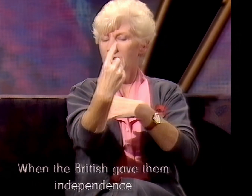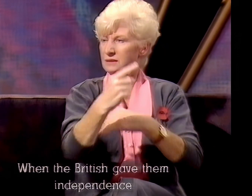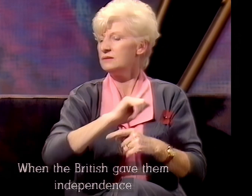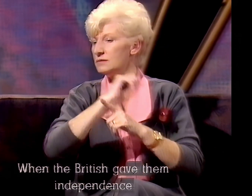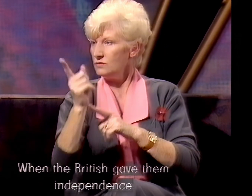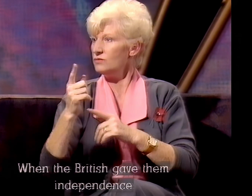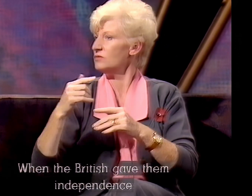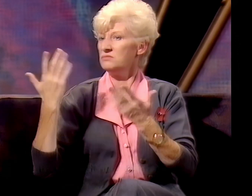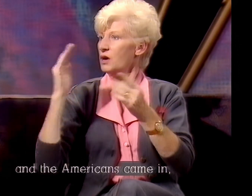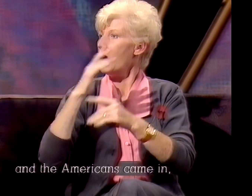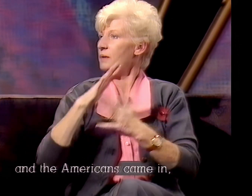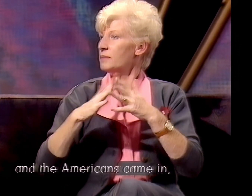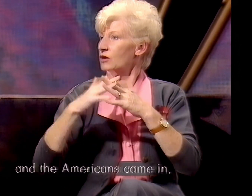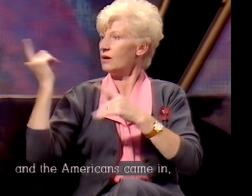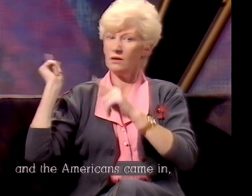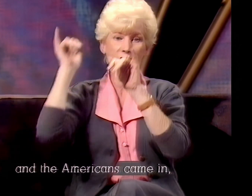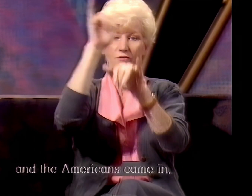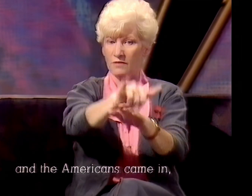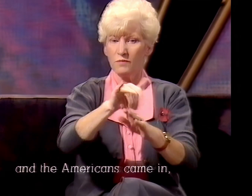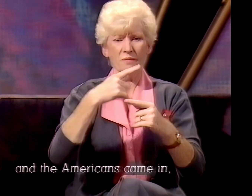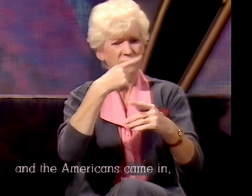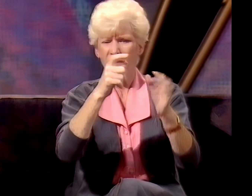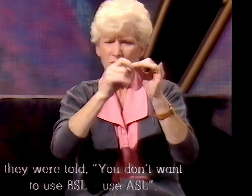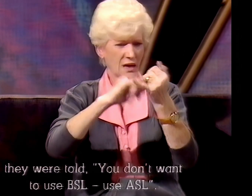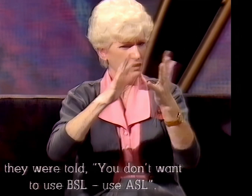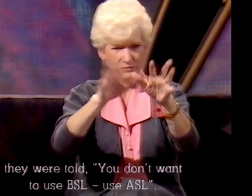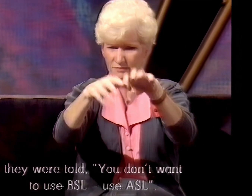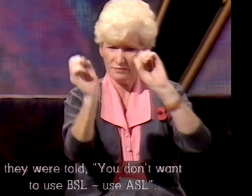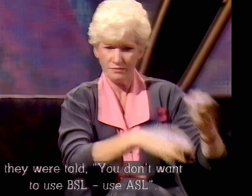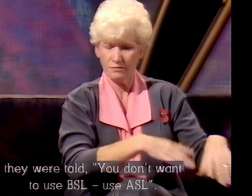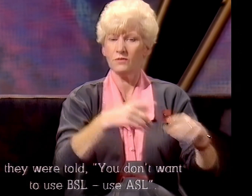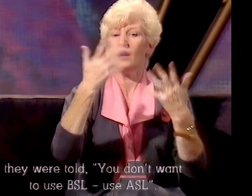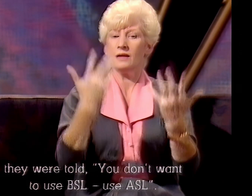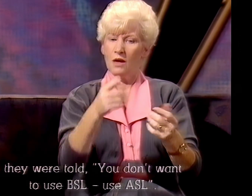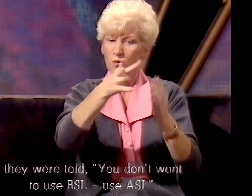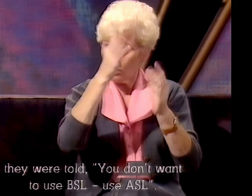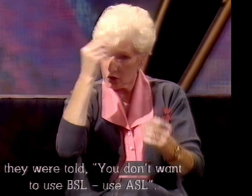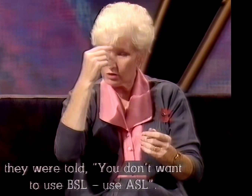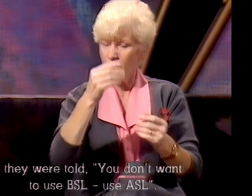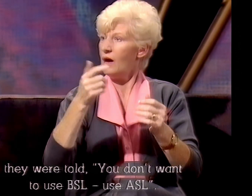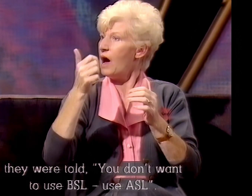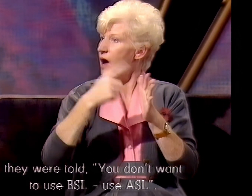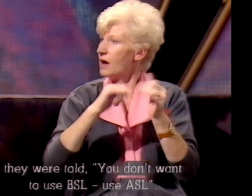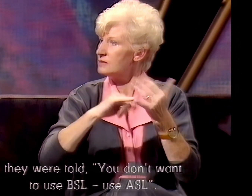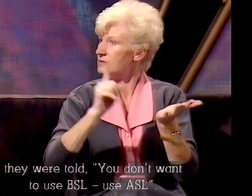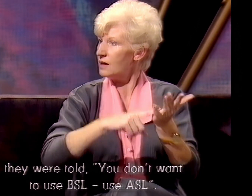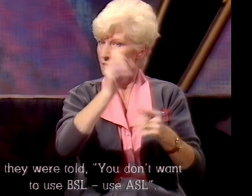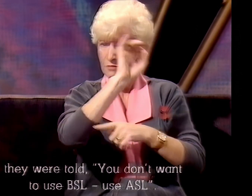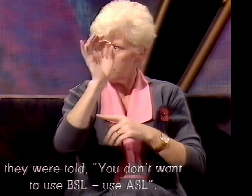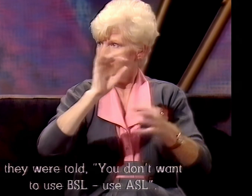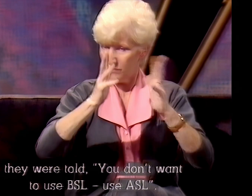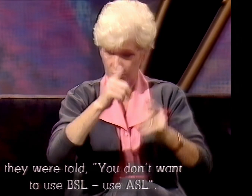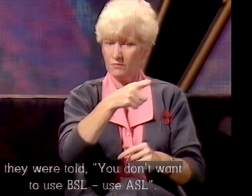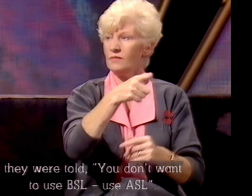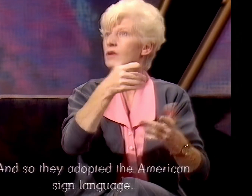When the Britons gave them their independence and the Americans came in, they were told then, you don't want to be using English sign